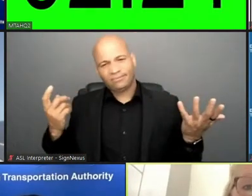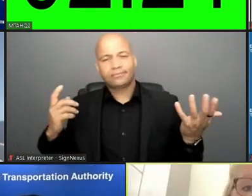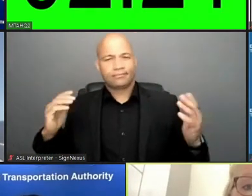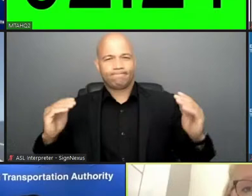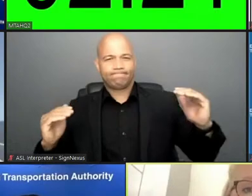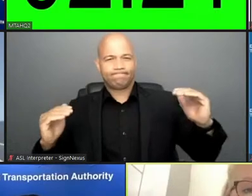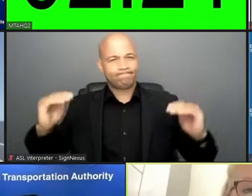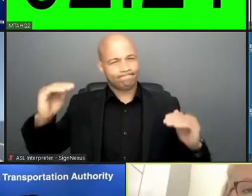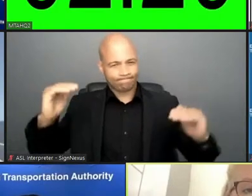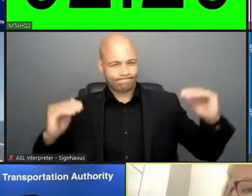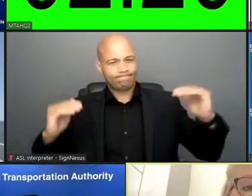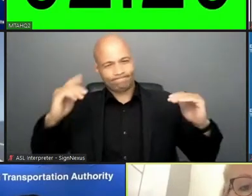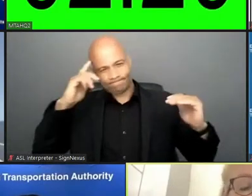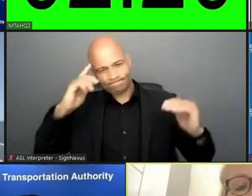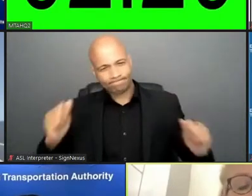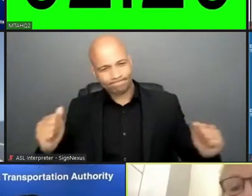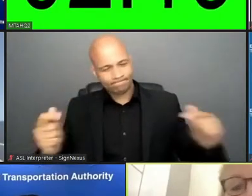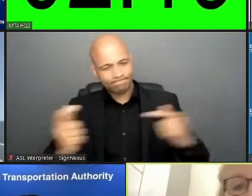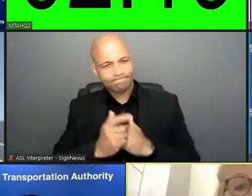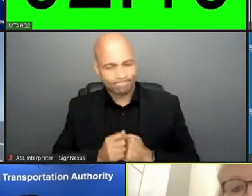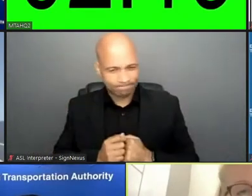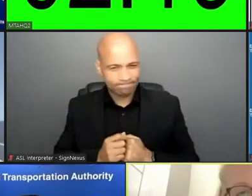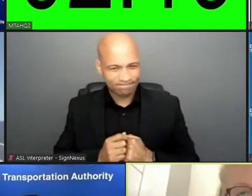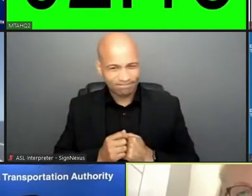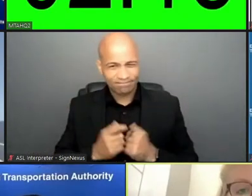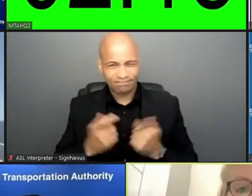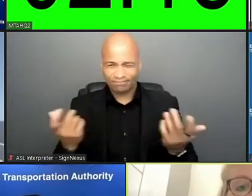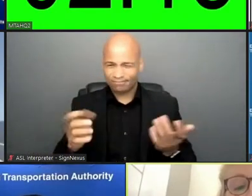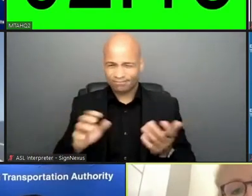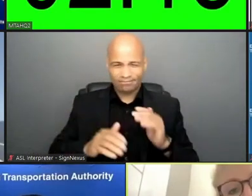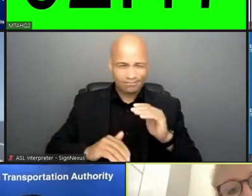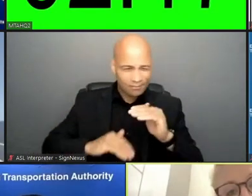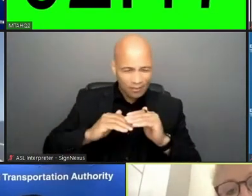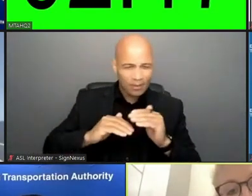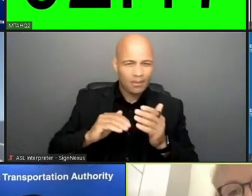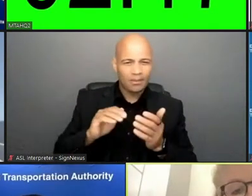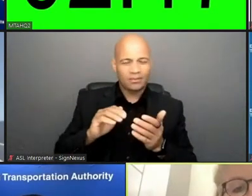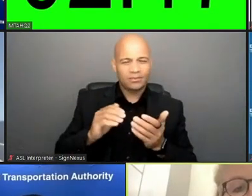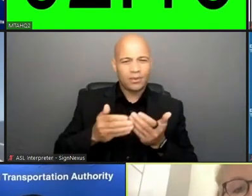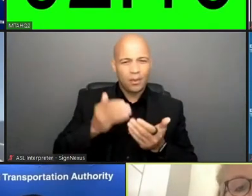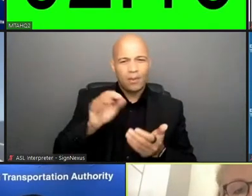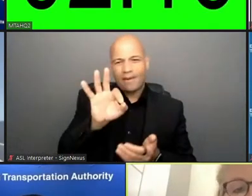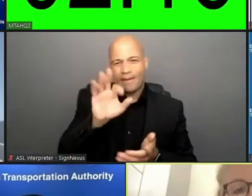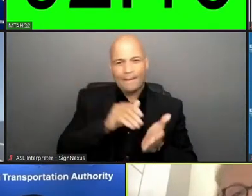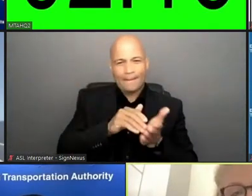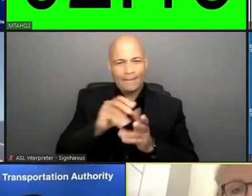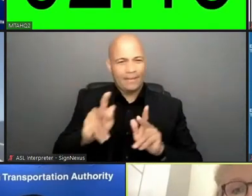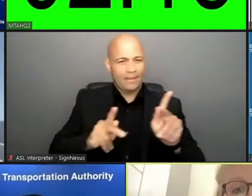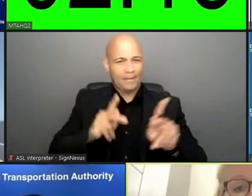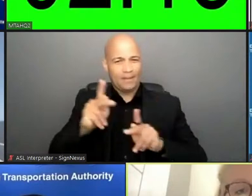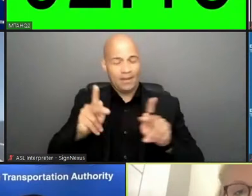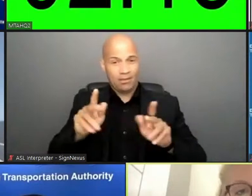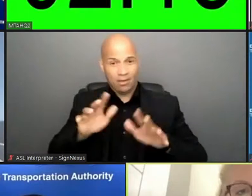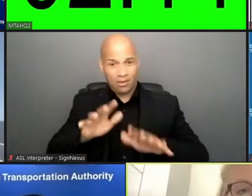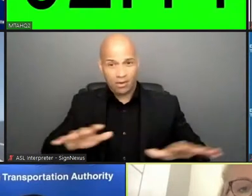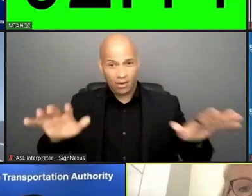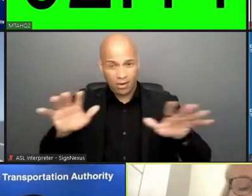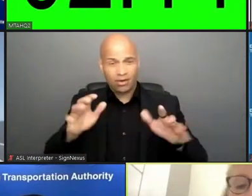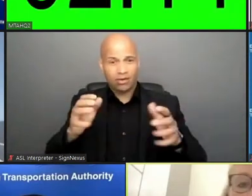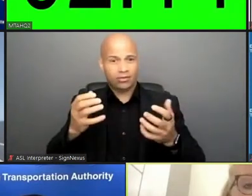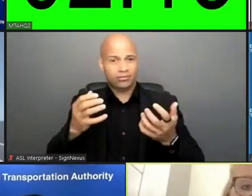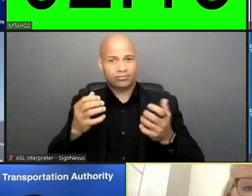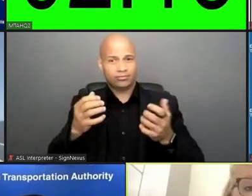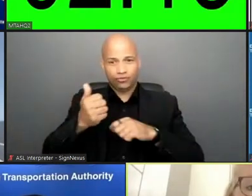scales for all of us we are a city of almost 9 million people we simply cannot base an entire transit system around cars